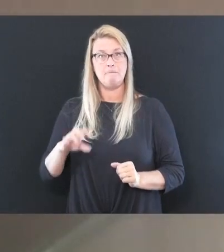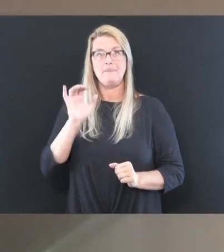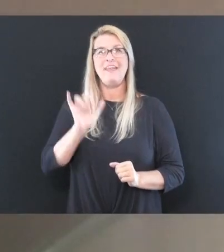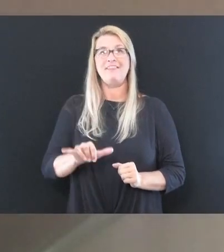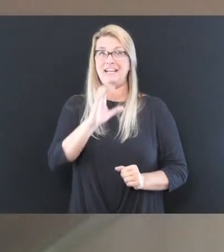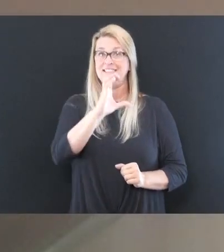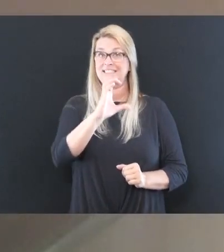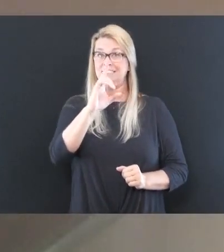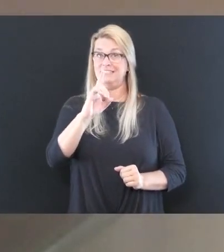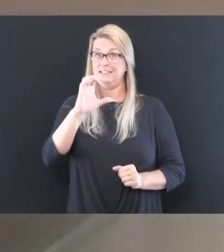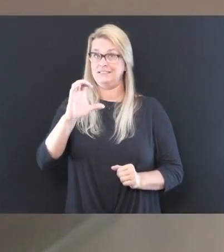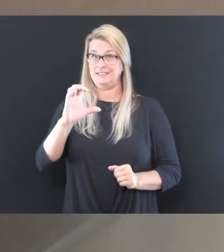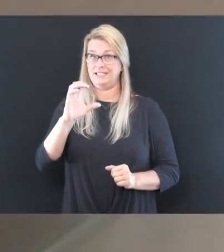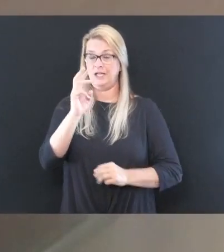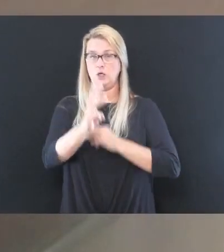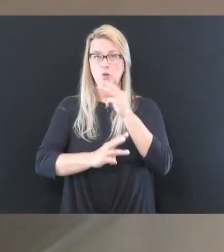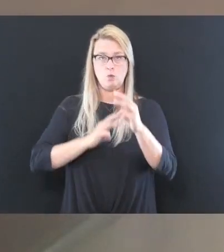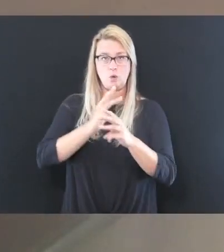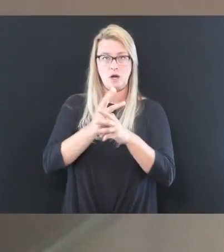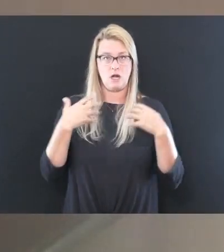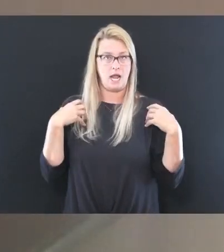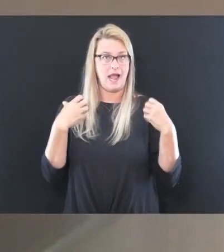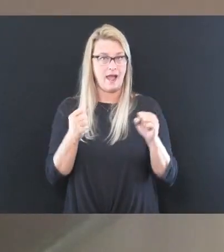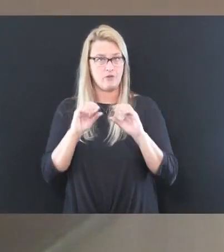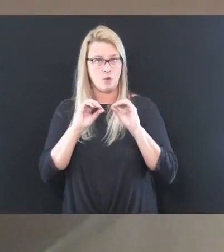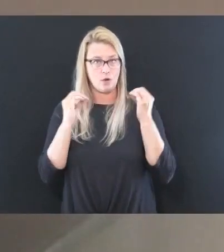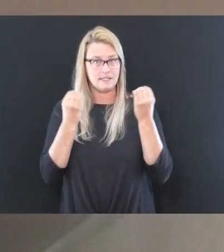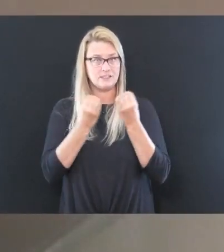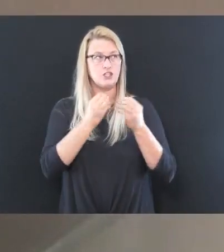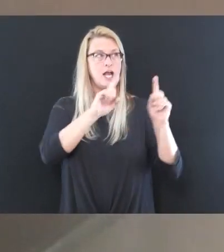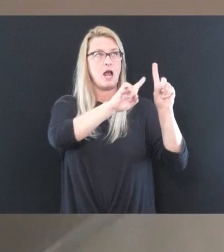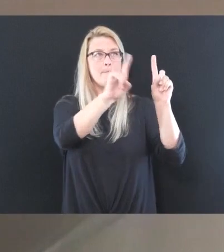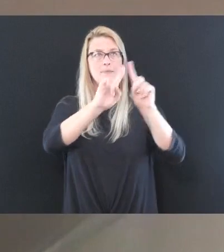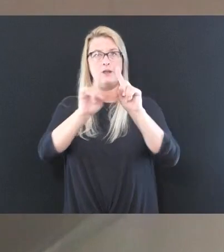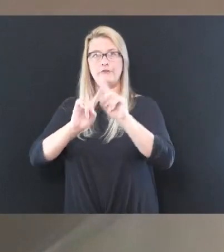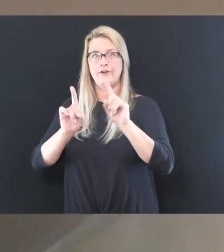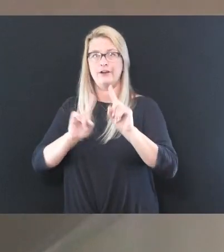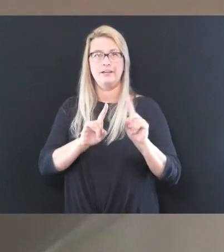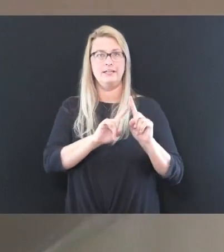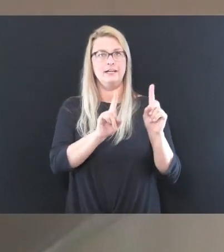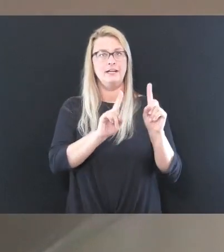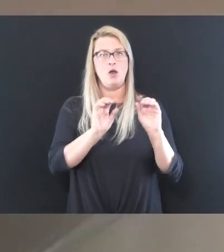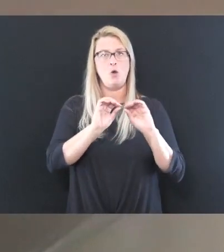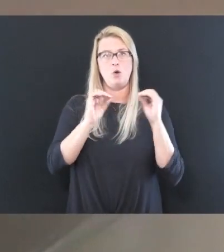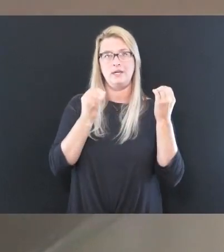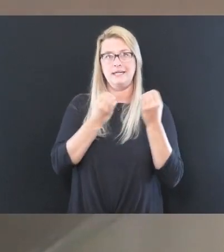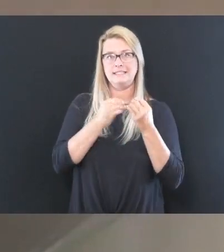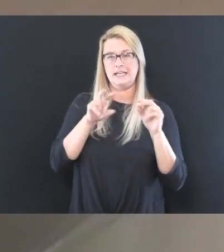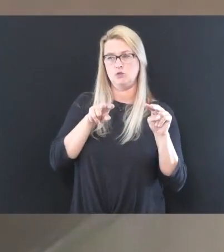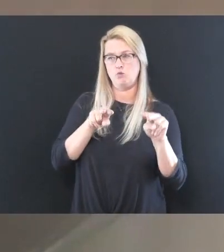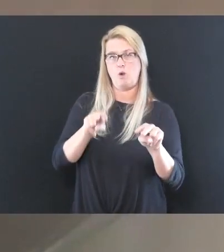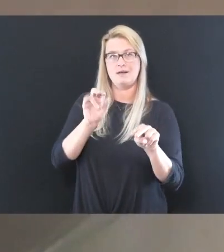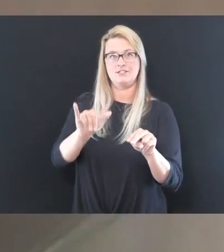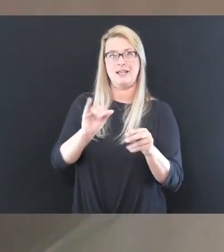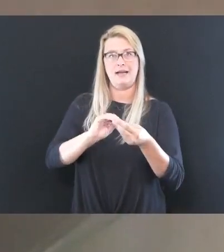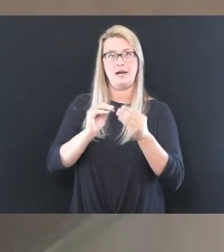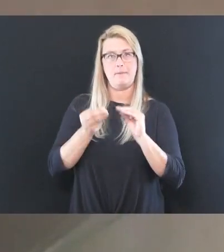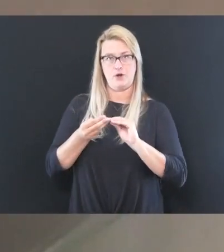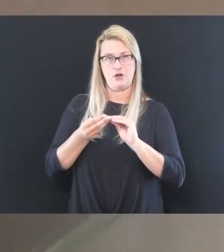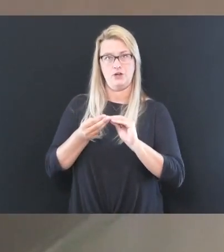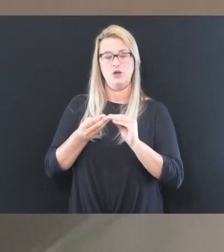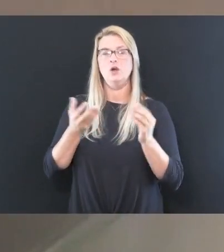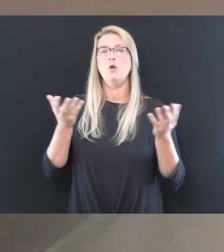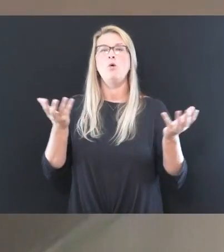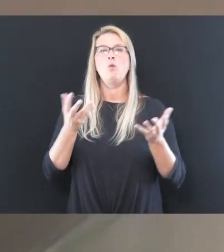Disease Control, the World Health Organization, and many other oversight bodies that's made recommendations about